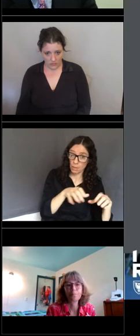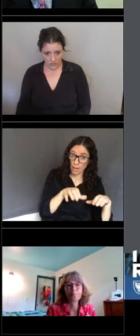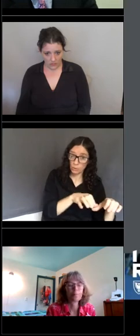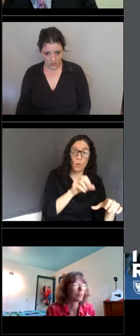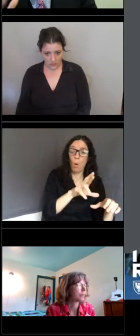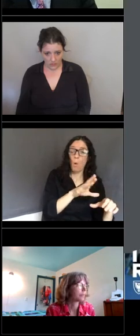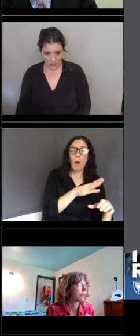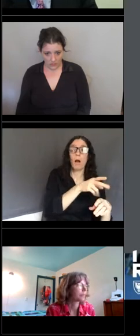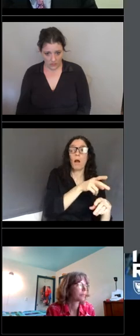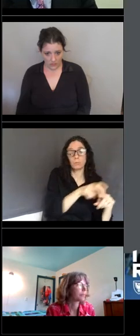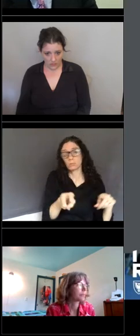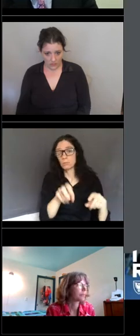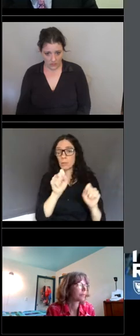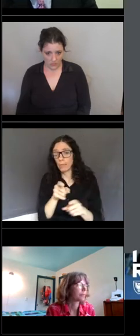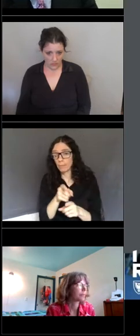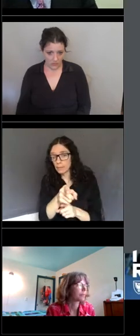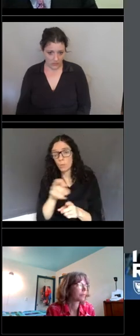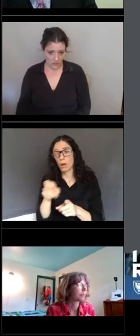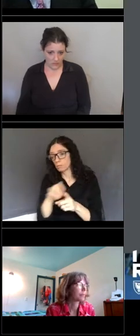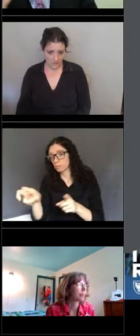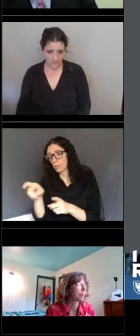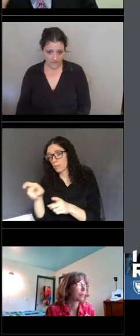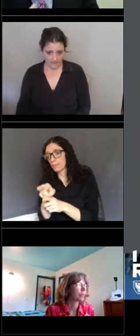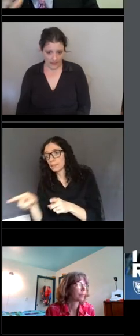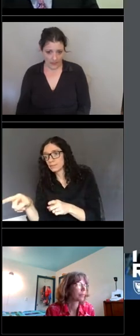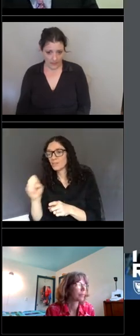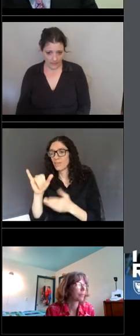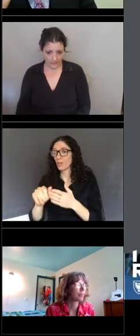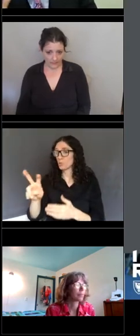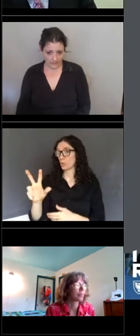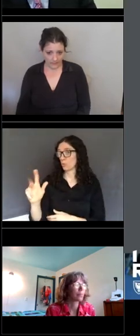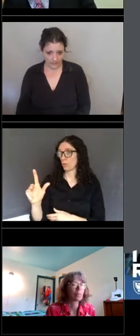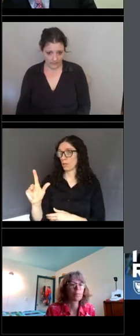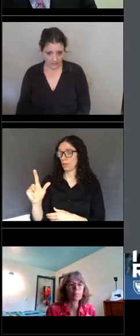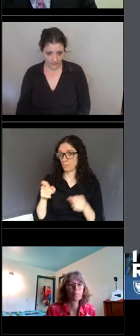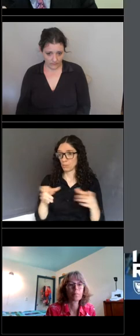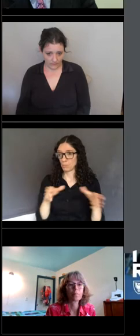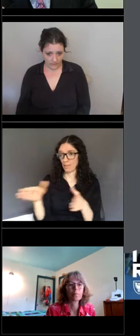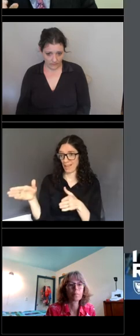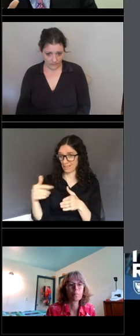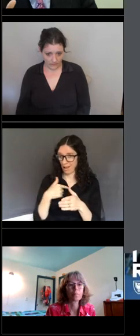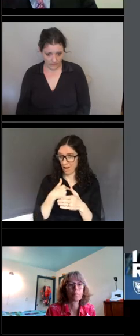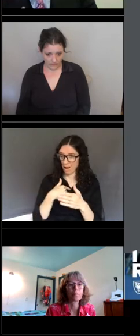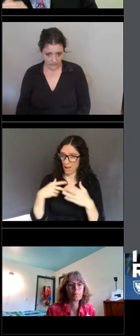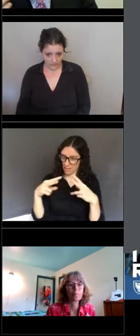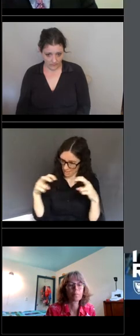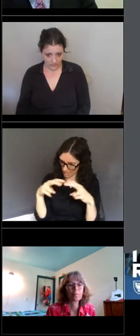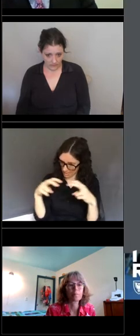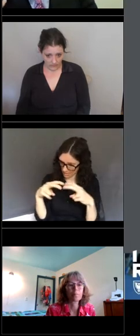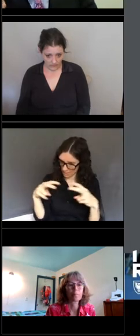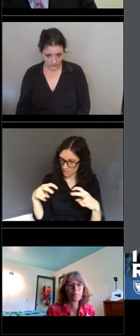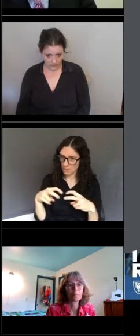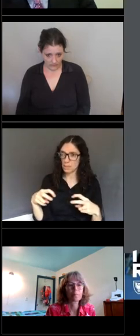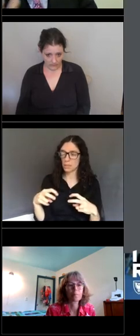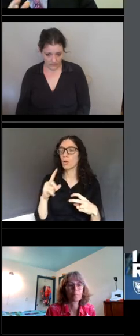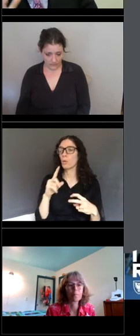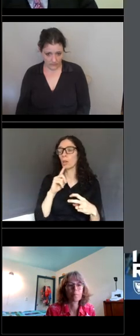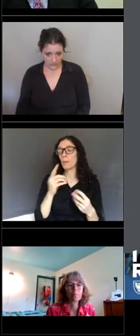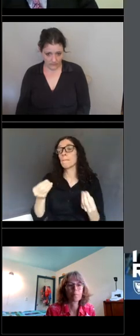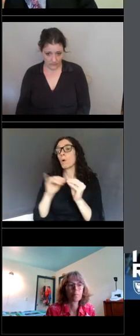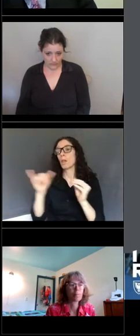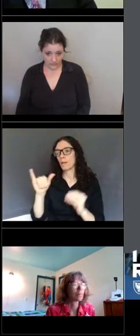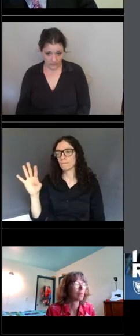223 management plans that I went through with a fine tooth and comb, you know, technically was probably closer to about 400 because there was, you know, multiple